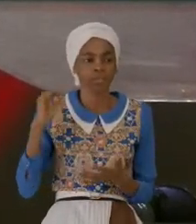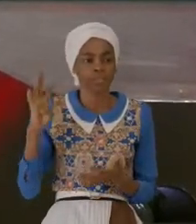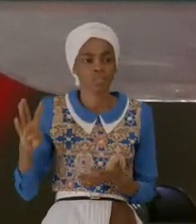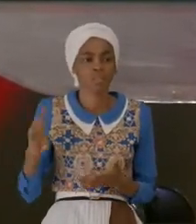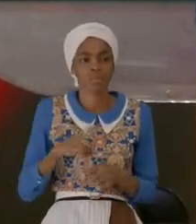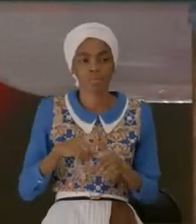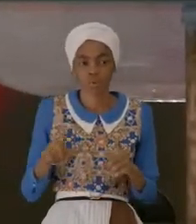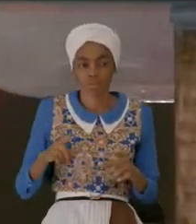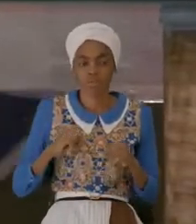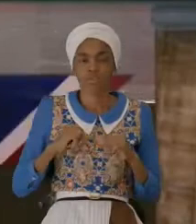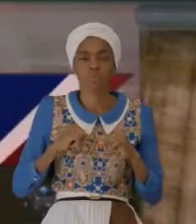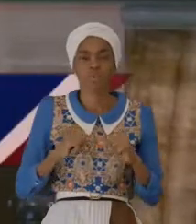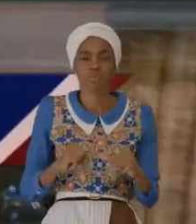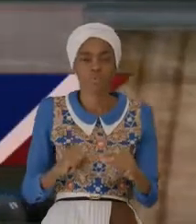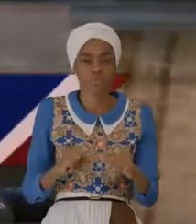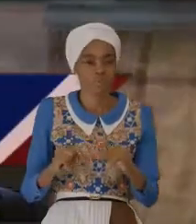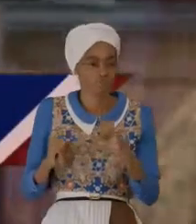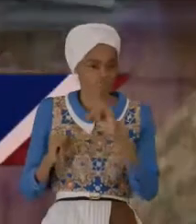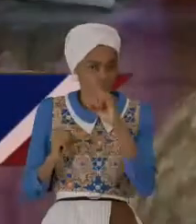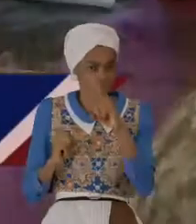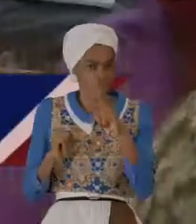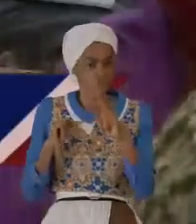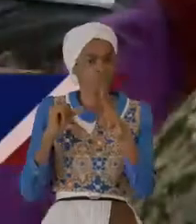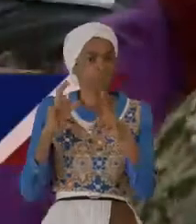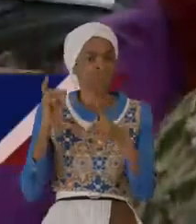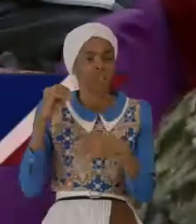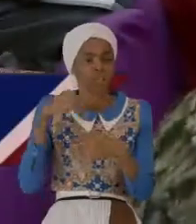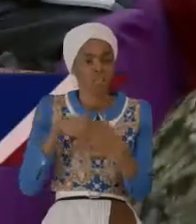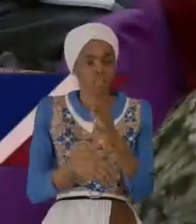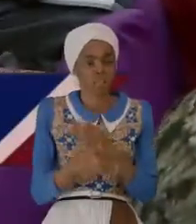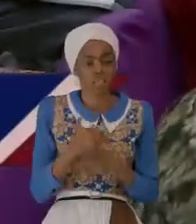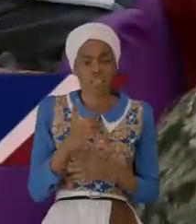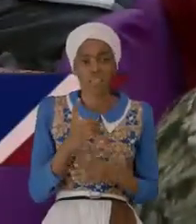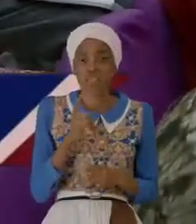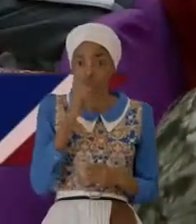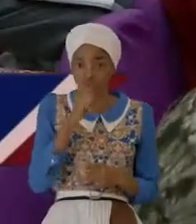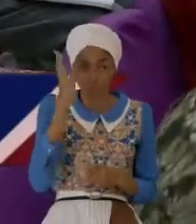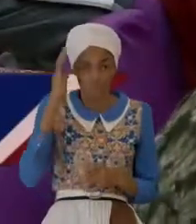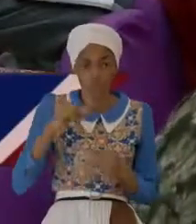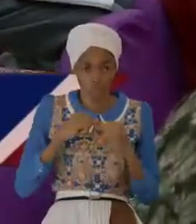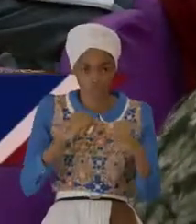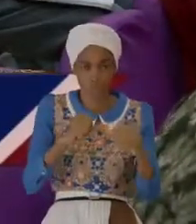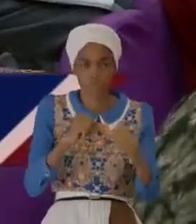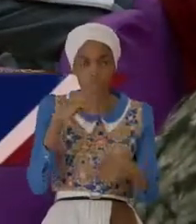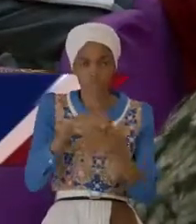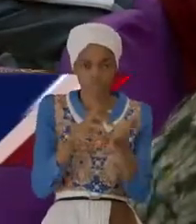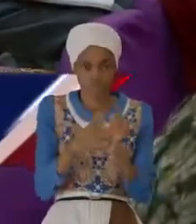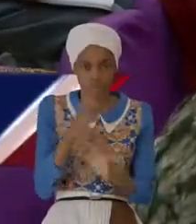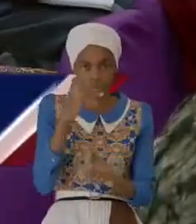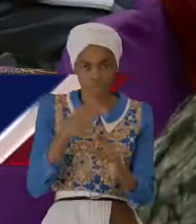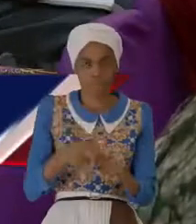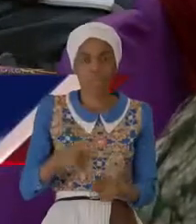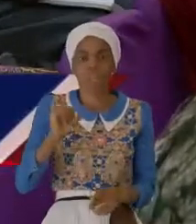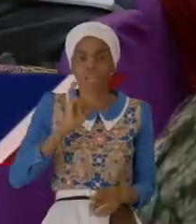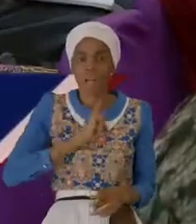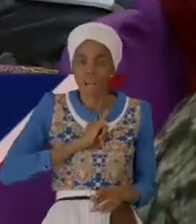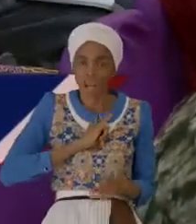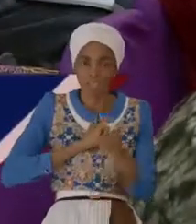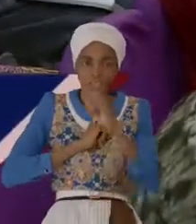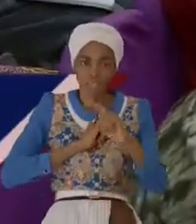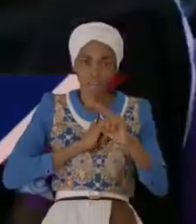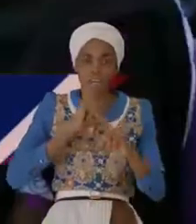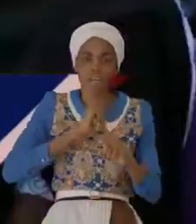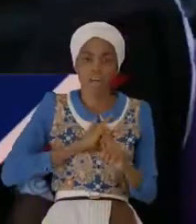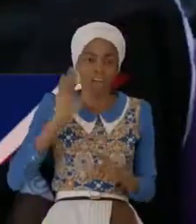but continue thou you will continue I will